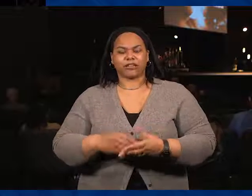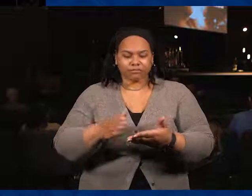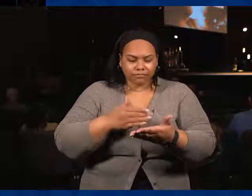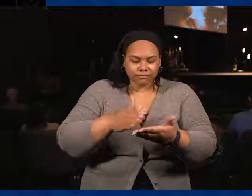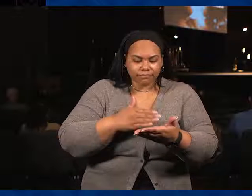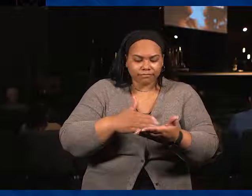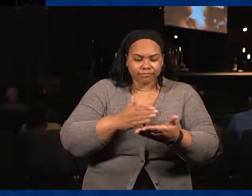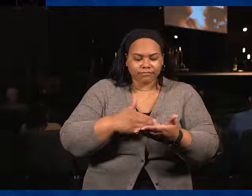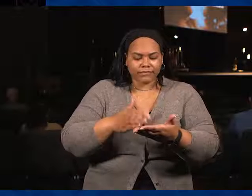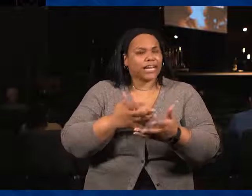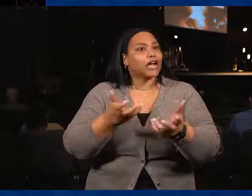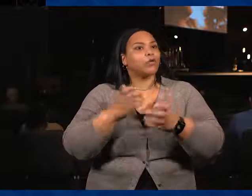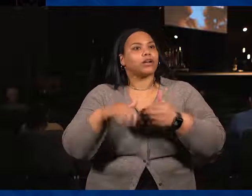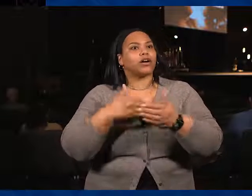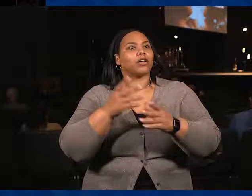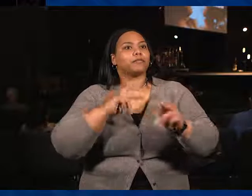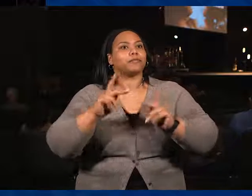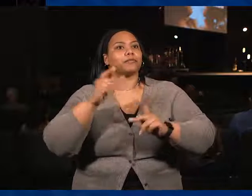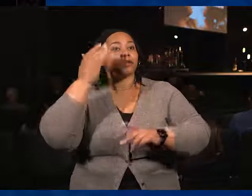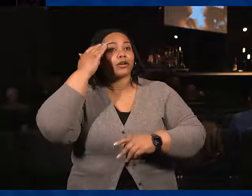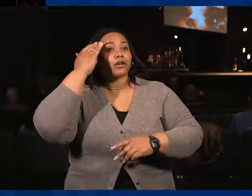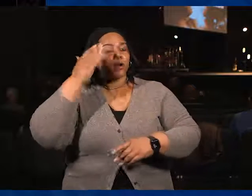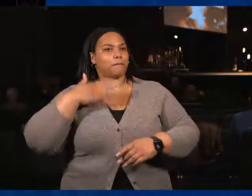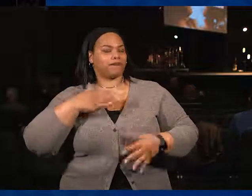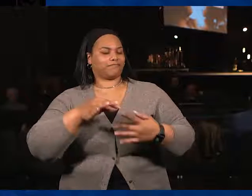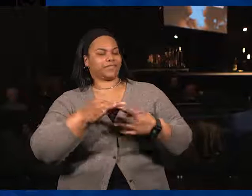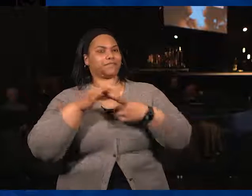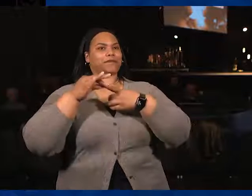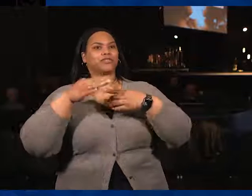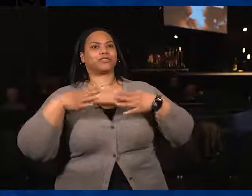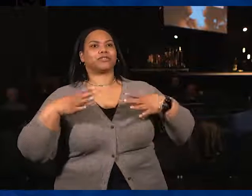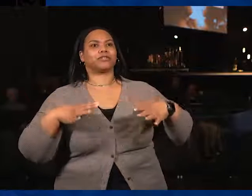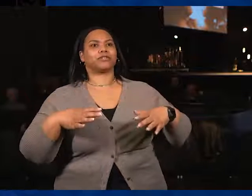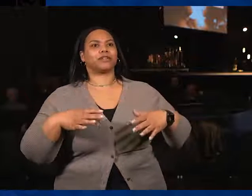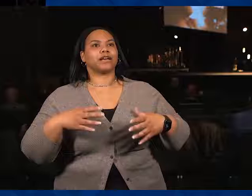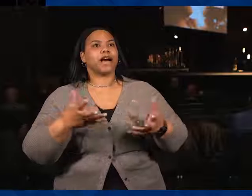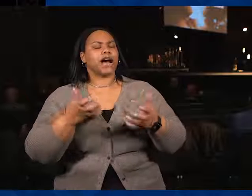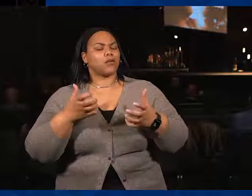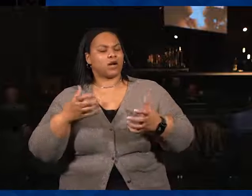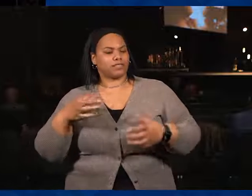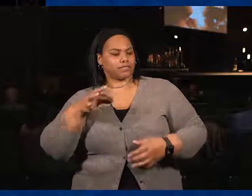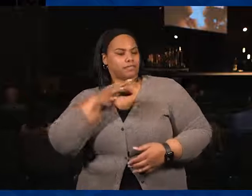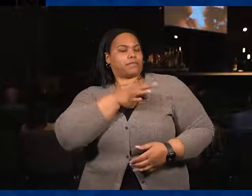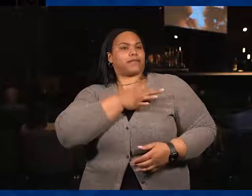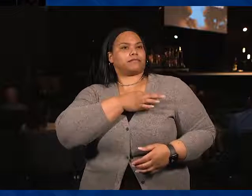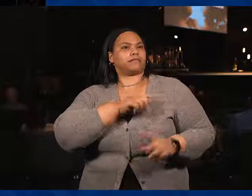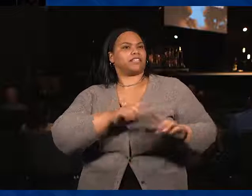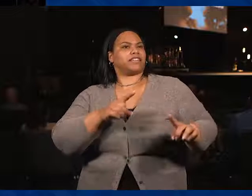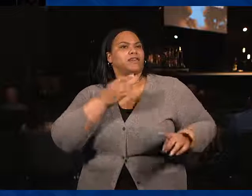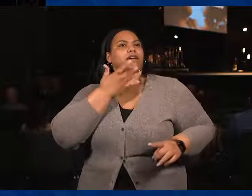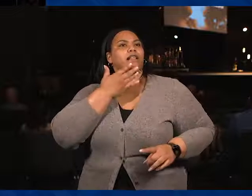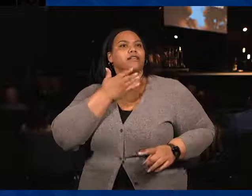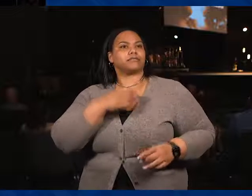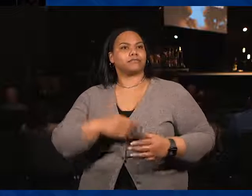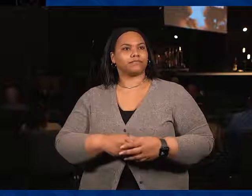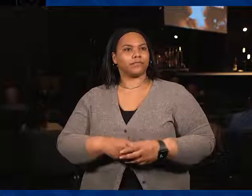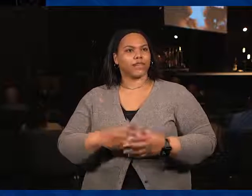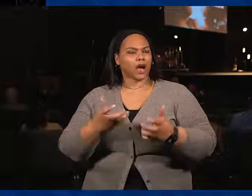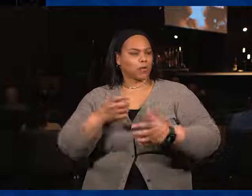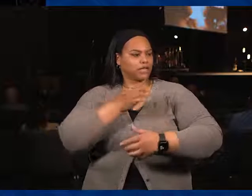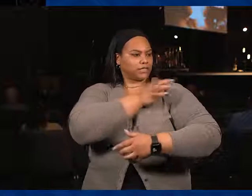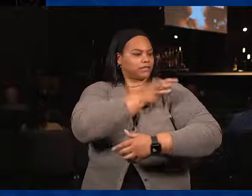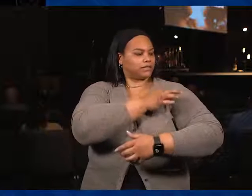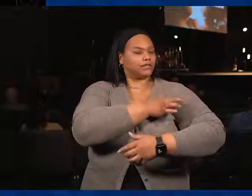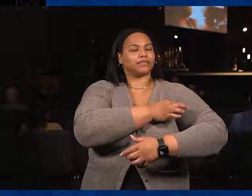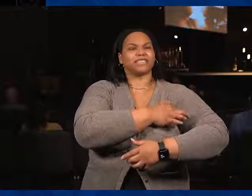had a custom suit. So I said, listen, I want a lapel pin that's a different color. And I want some stitching to be a different color.